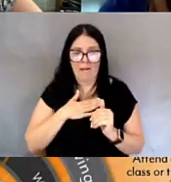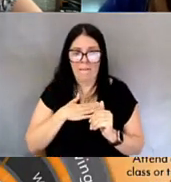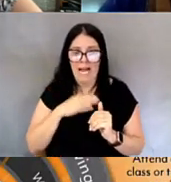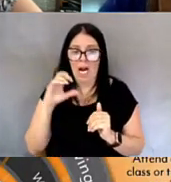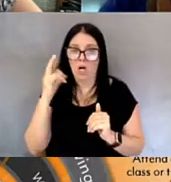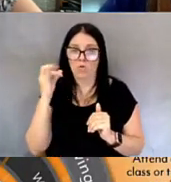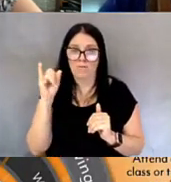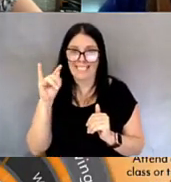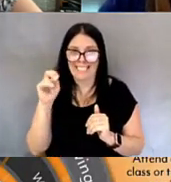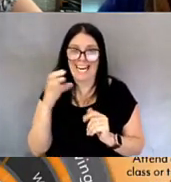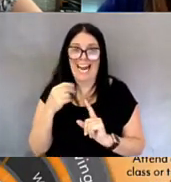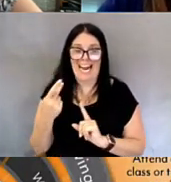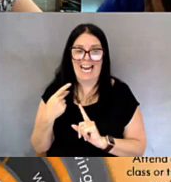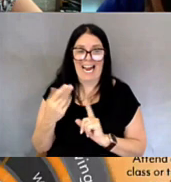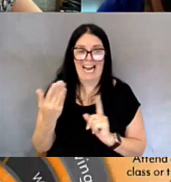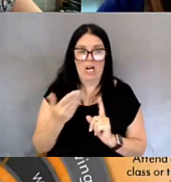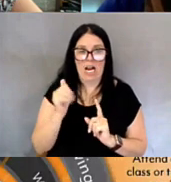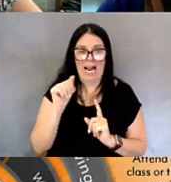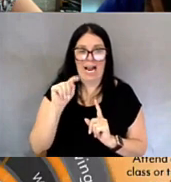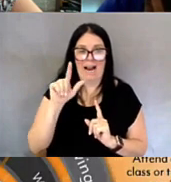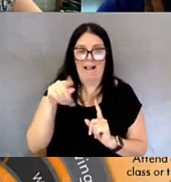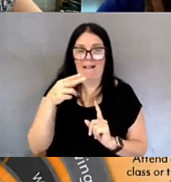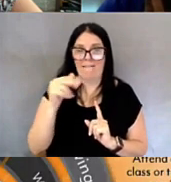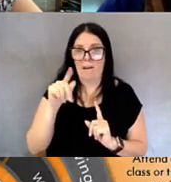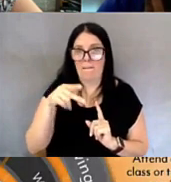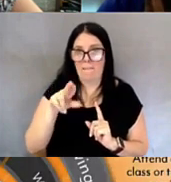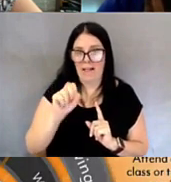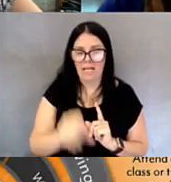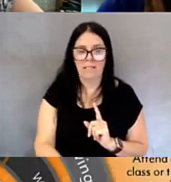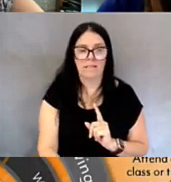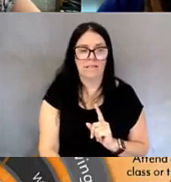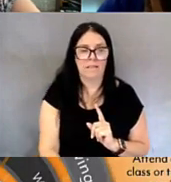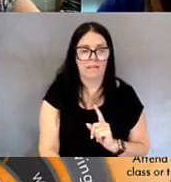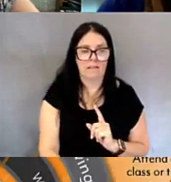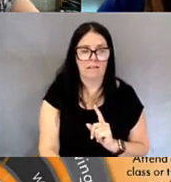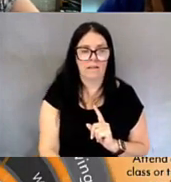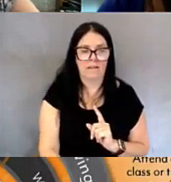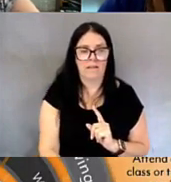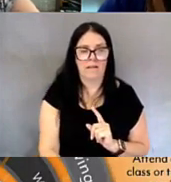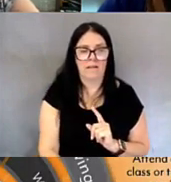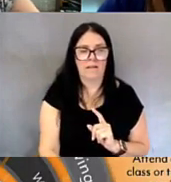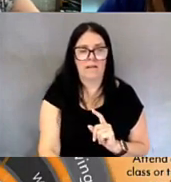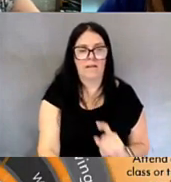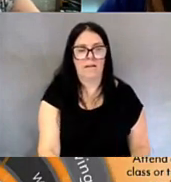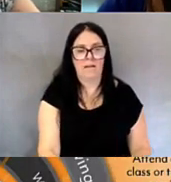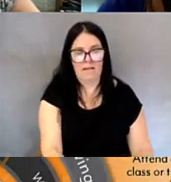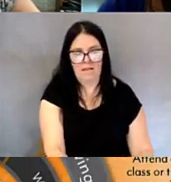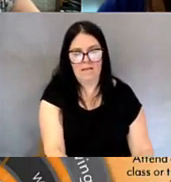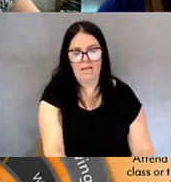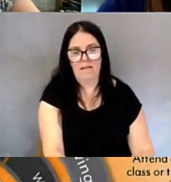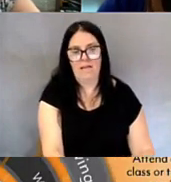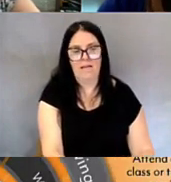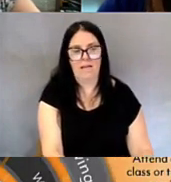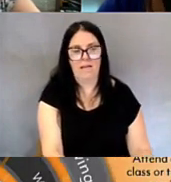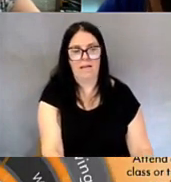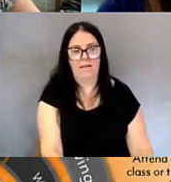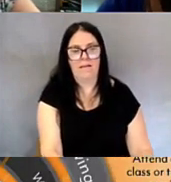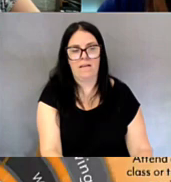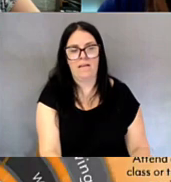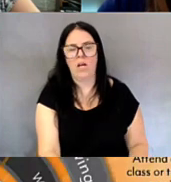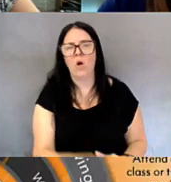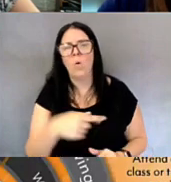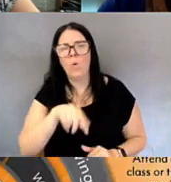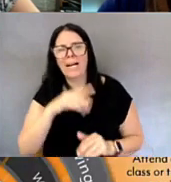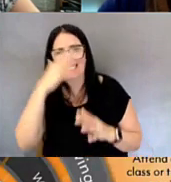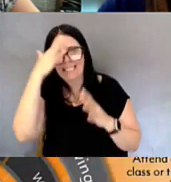at AlphaPlus took the notion of making the skills for success model a little